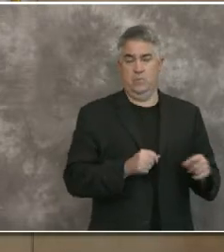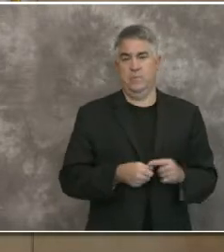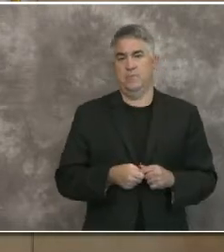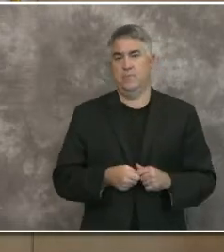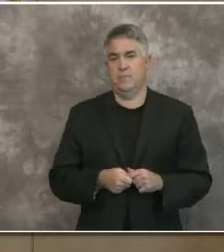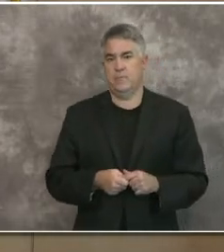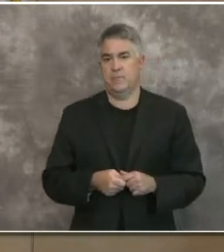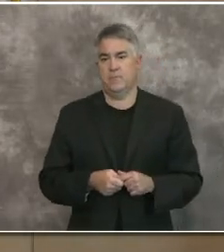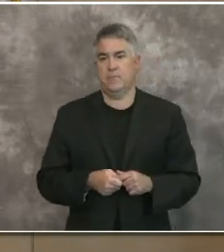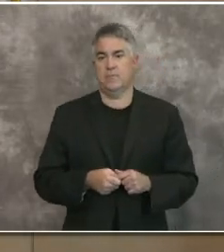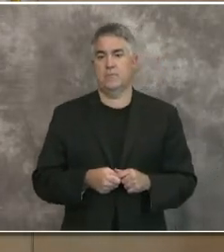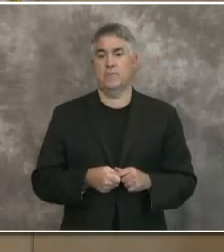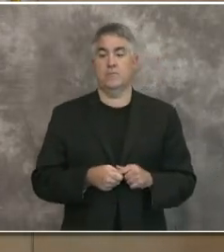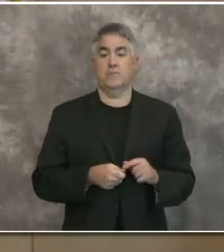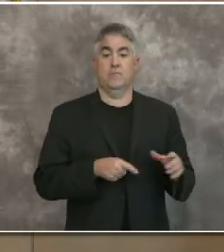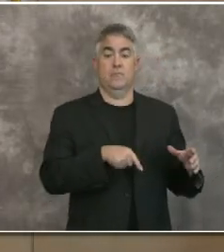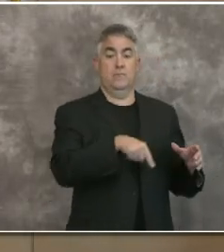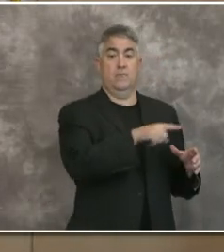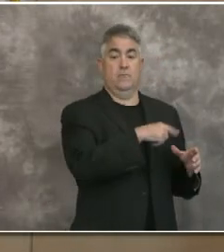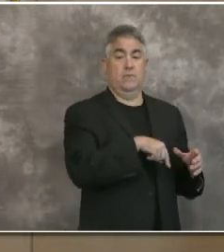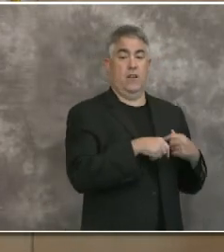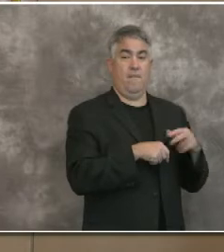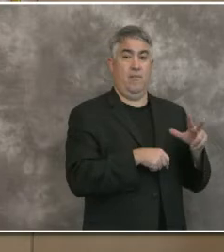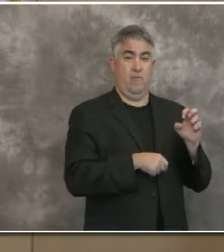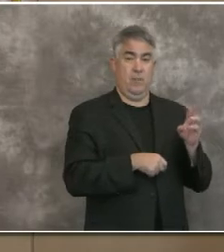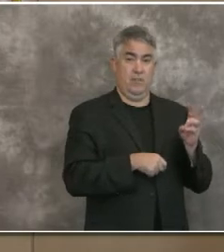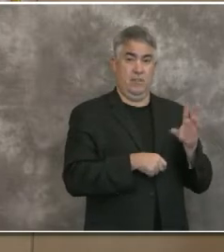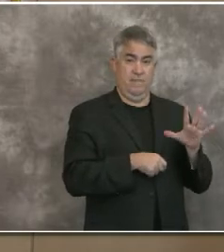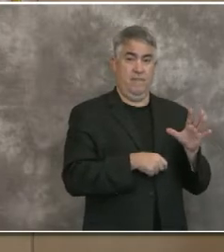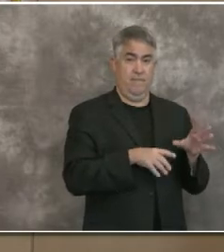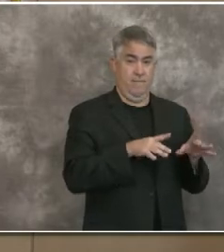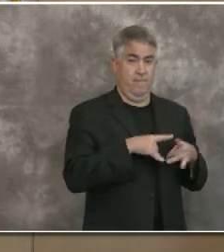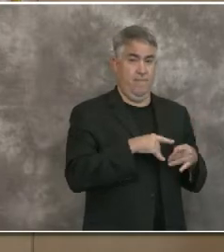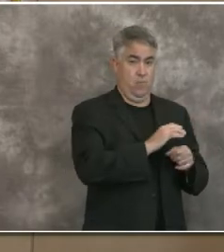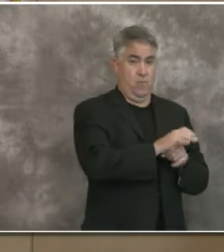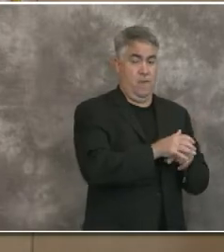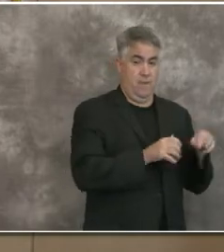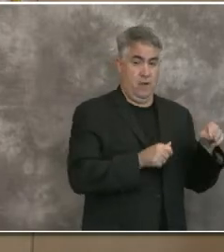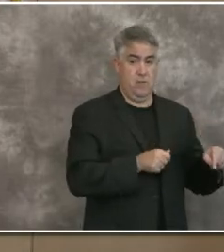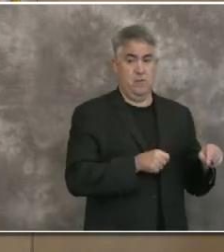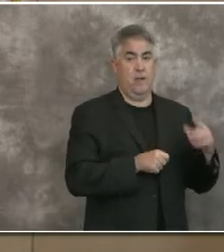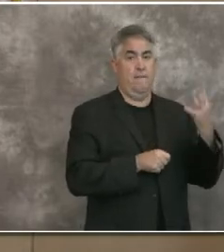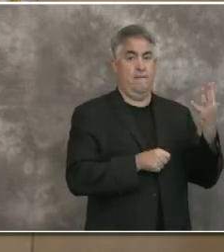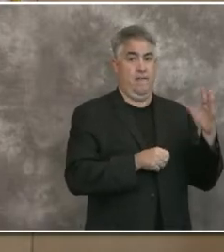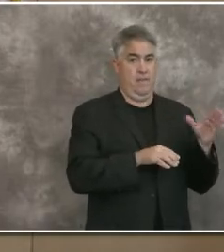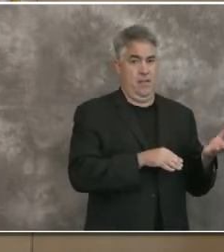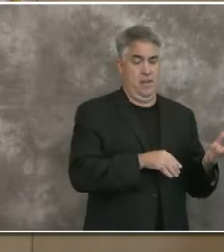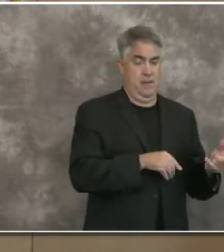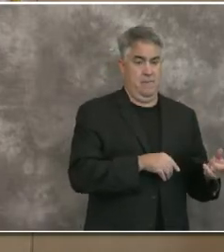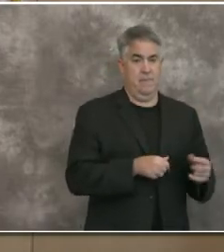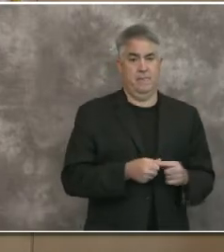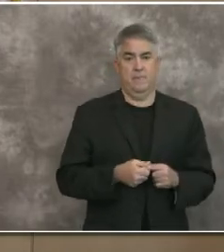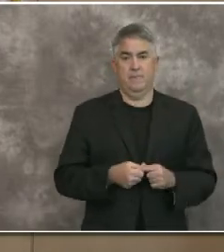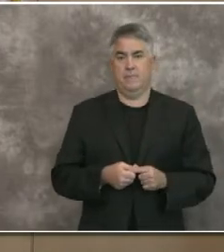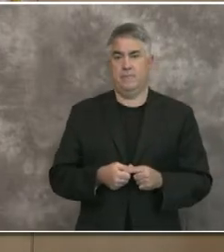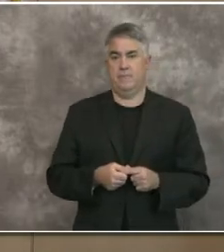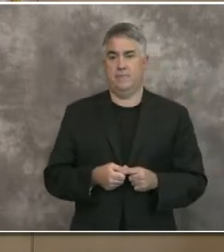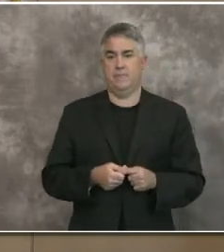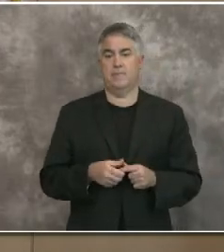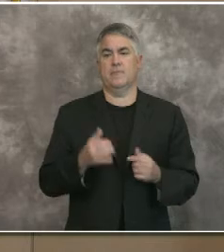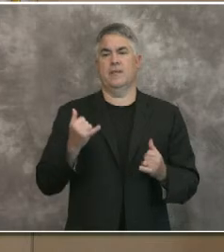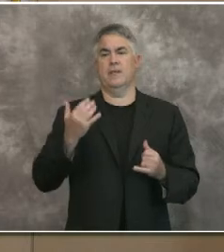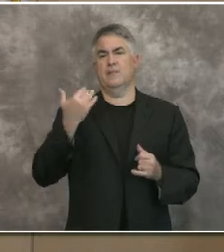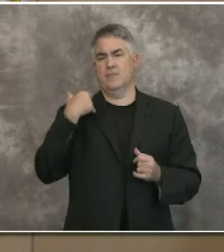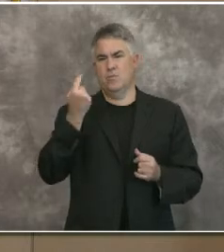generated 365 cases, including 5 deaths. As shared Tuesday at the Board of Supervisors meeting,